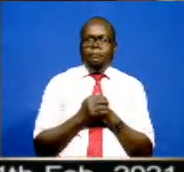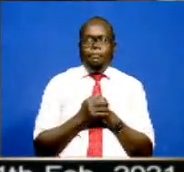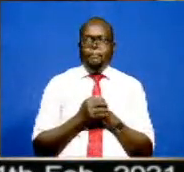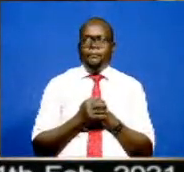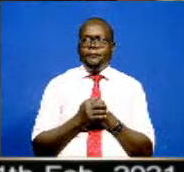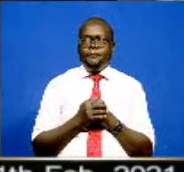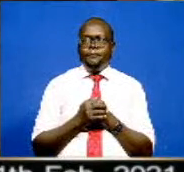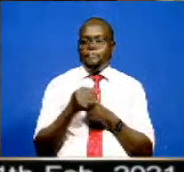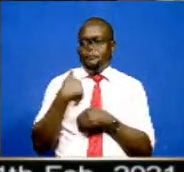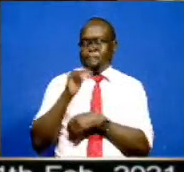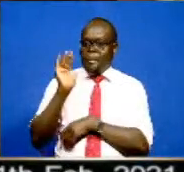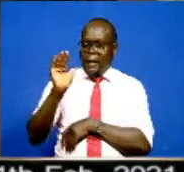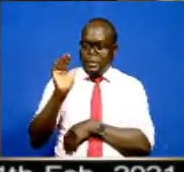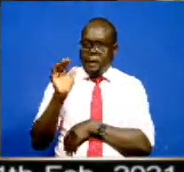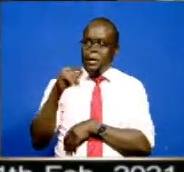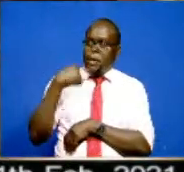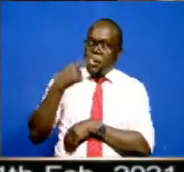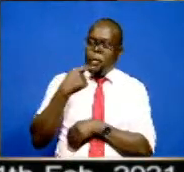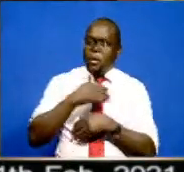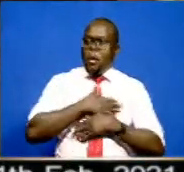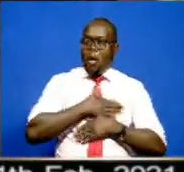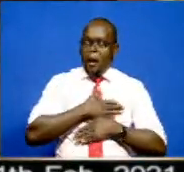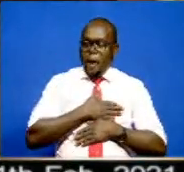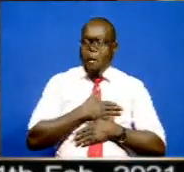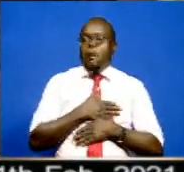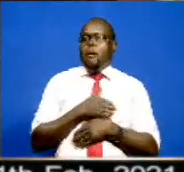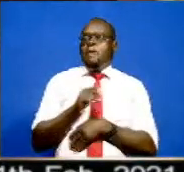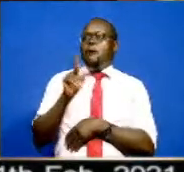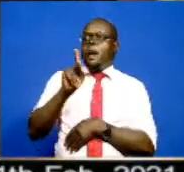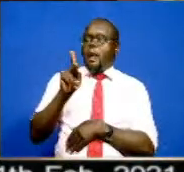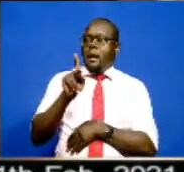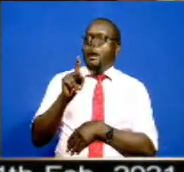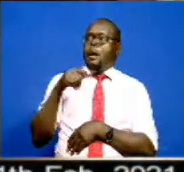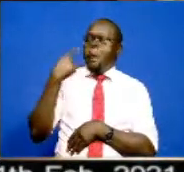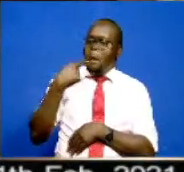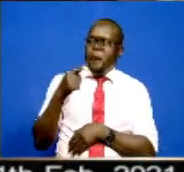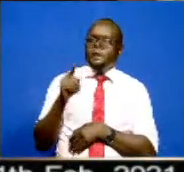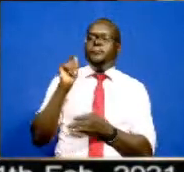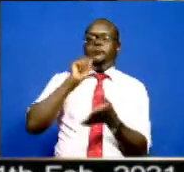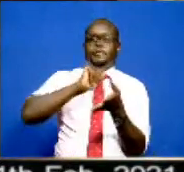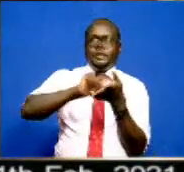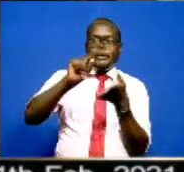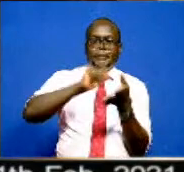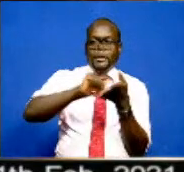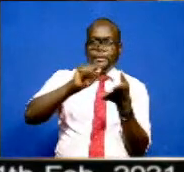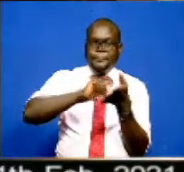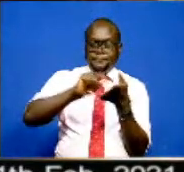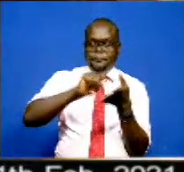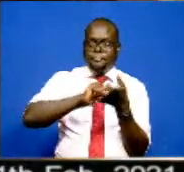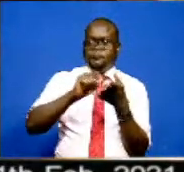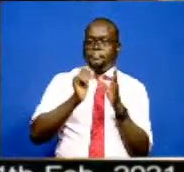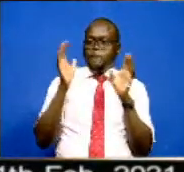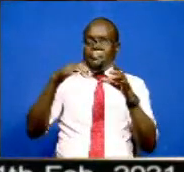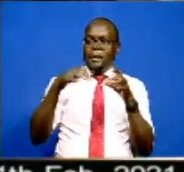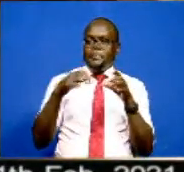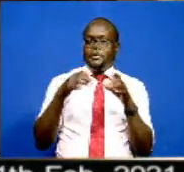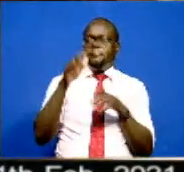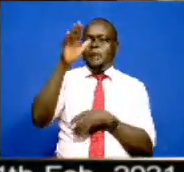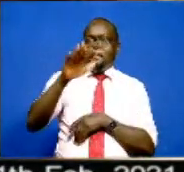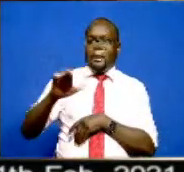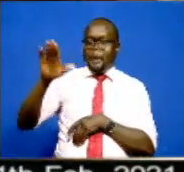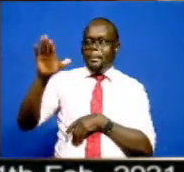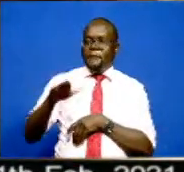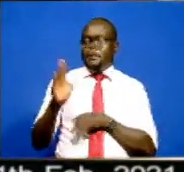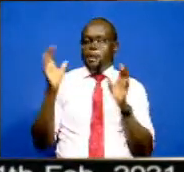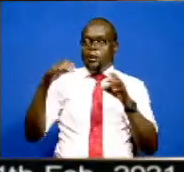we'll be asking the Honorable Kainan, who is the secretary to the party parliamentary group for